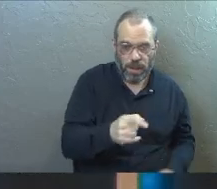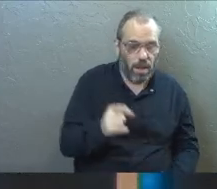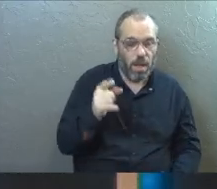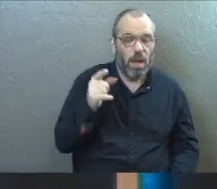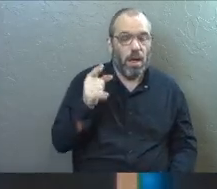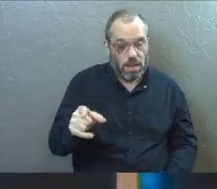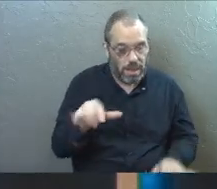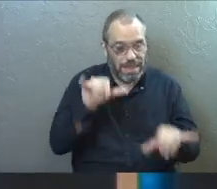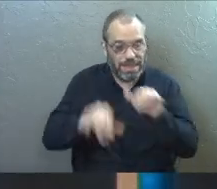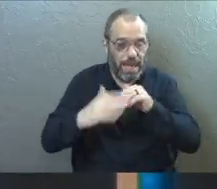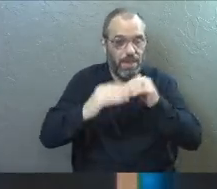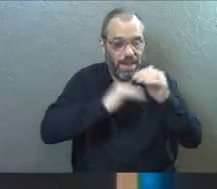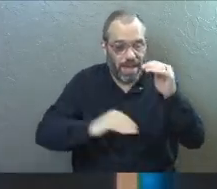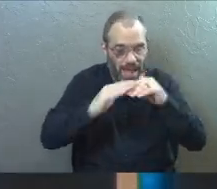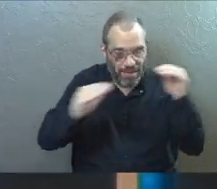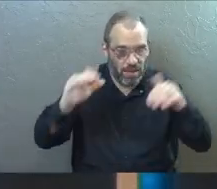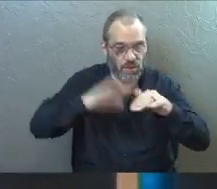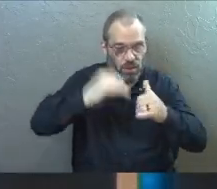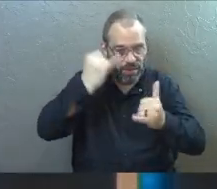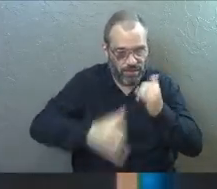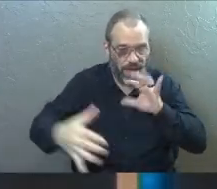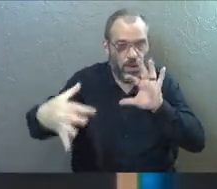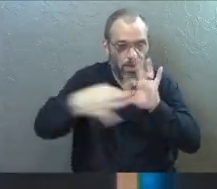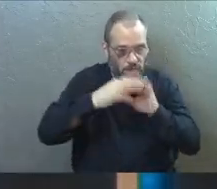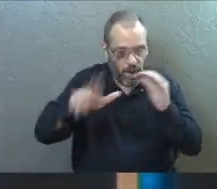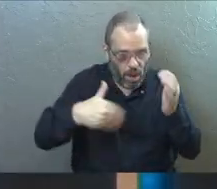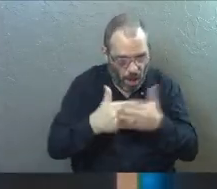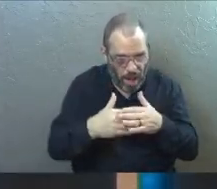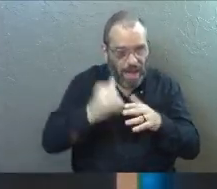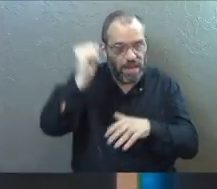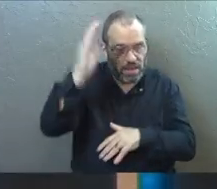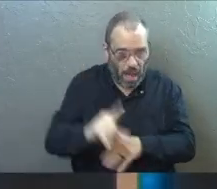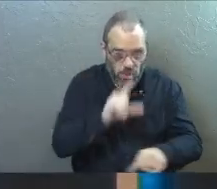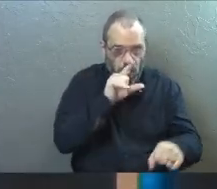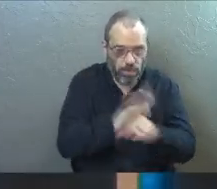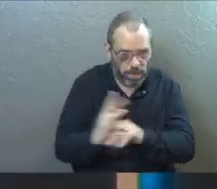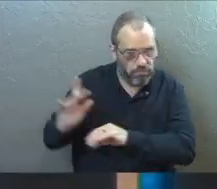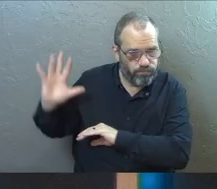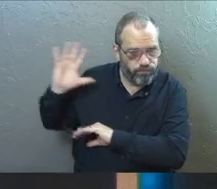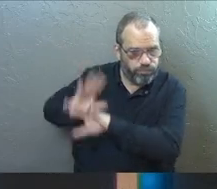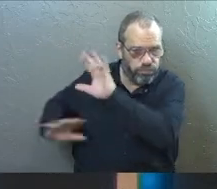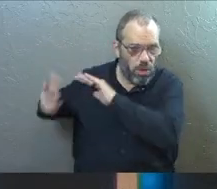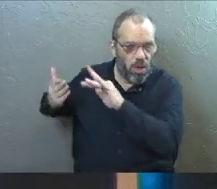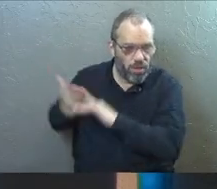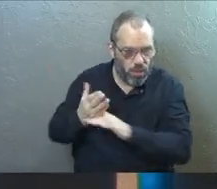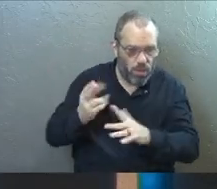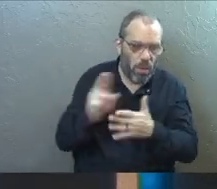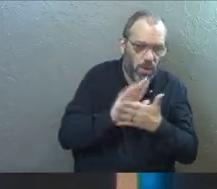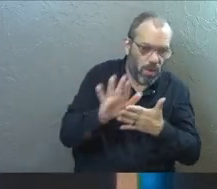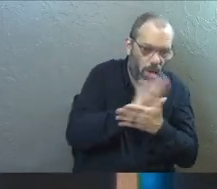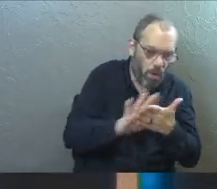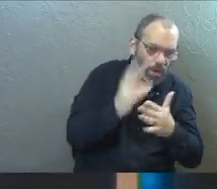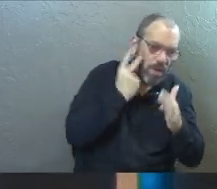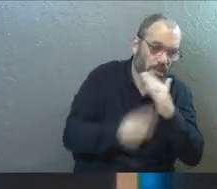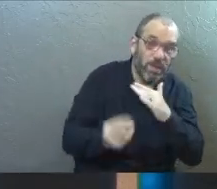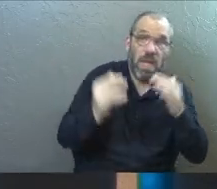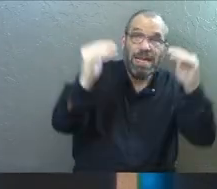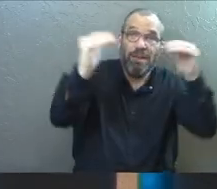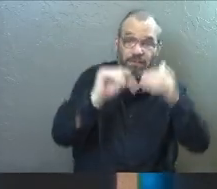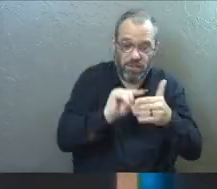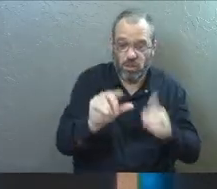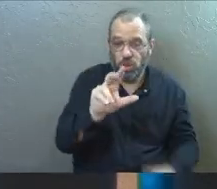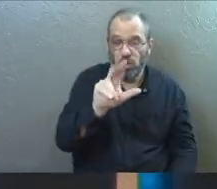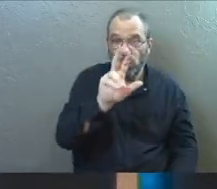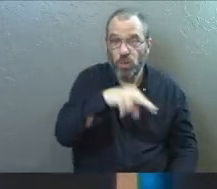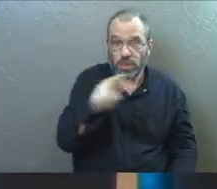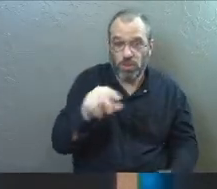must remain in heaven for the time until the final restoration of all things, as God promised long ago through his holy prophets. So in those next verses, what he does